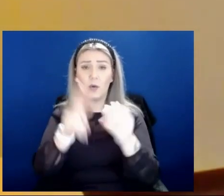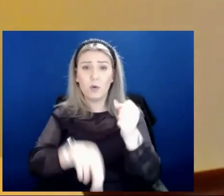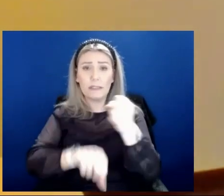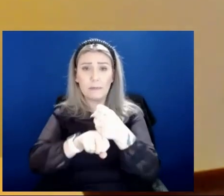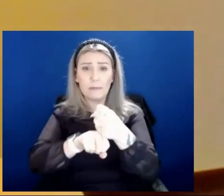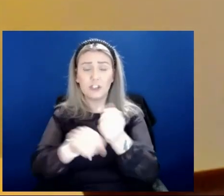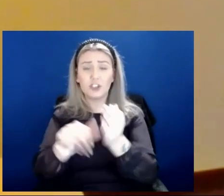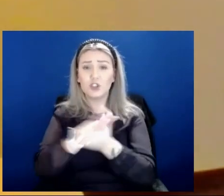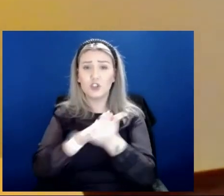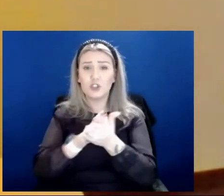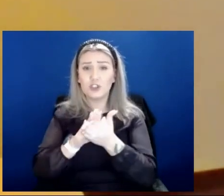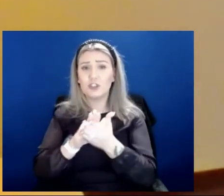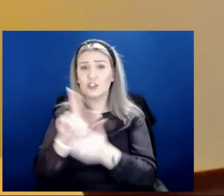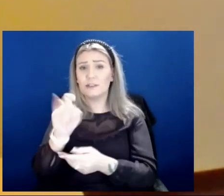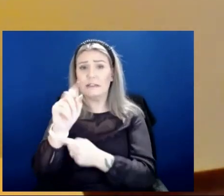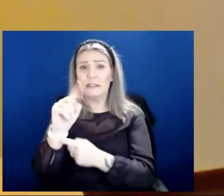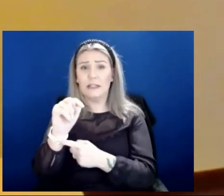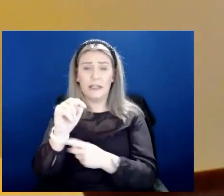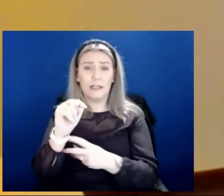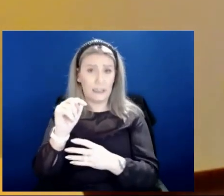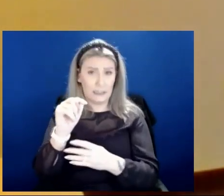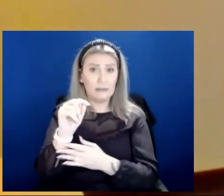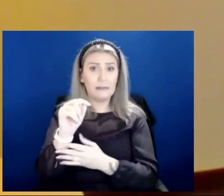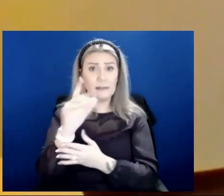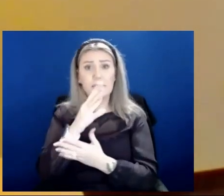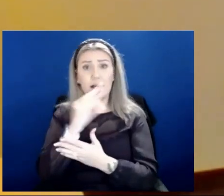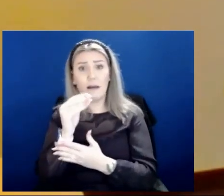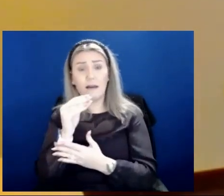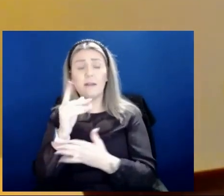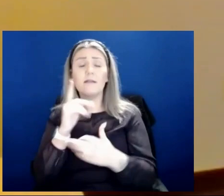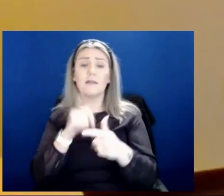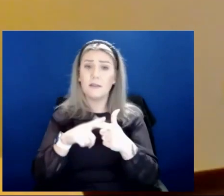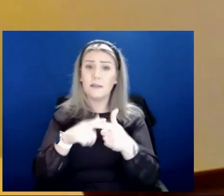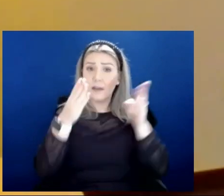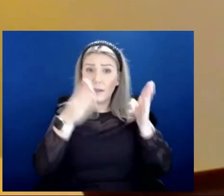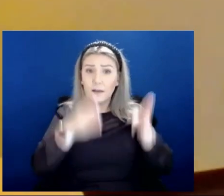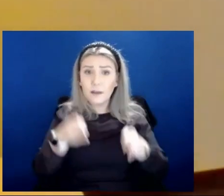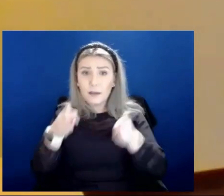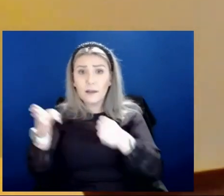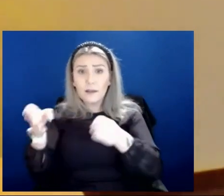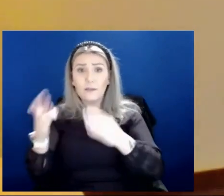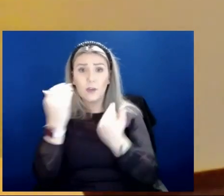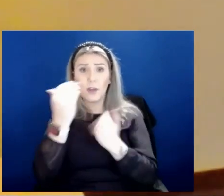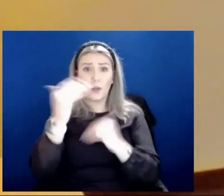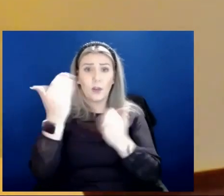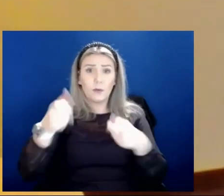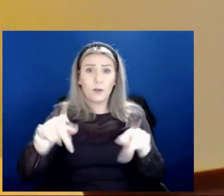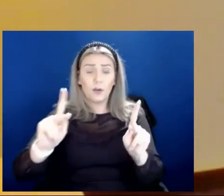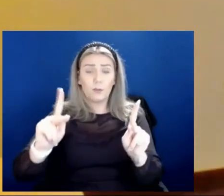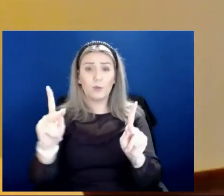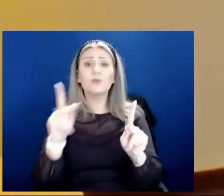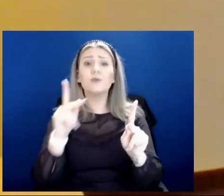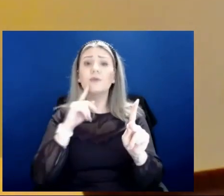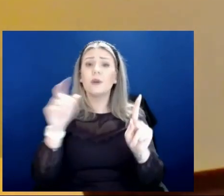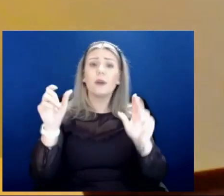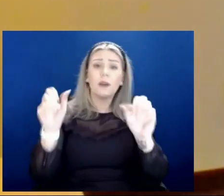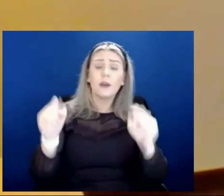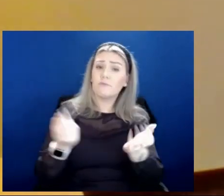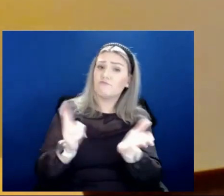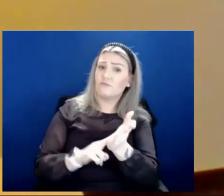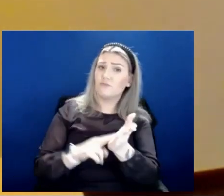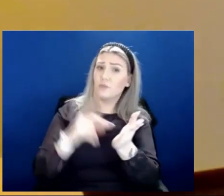kit builds. Then individuals on a limited opportunity basis can also just sign up